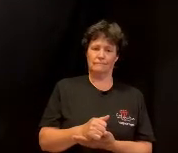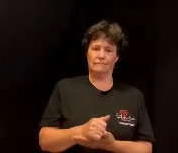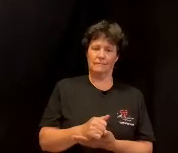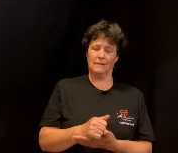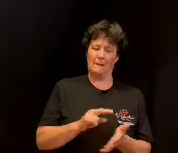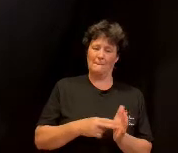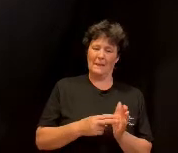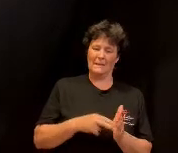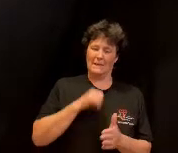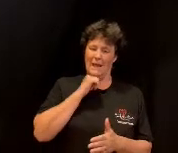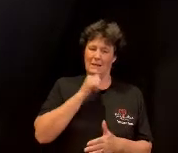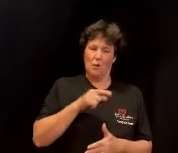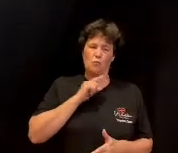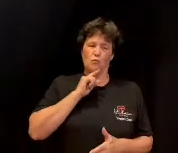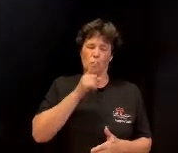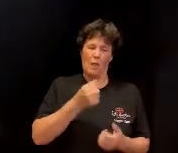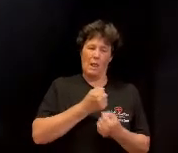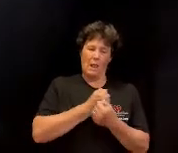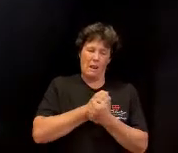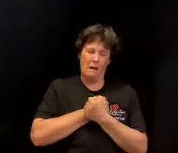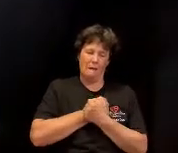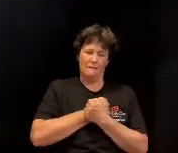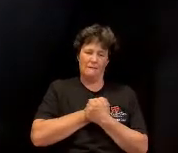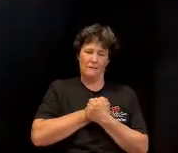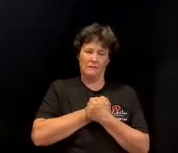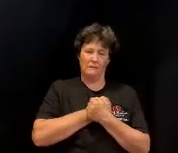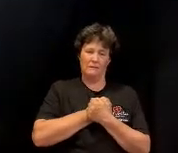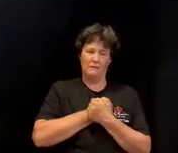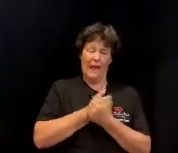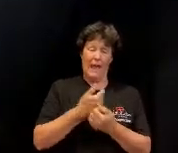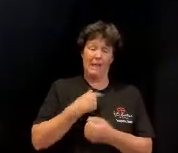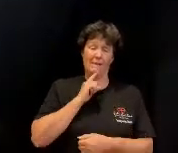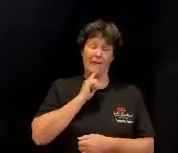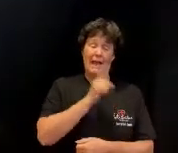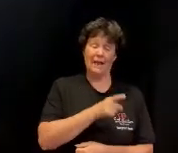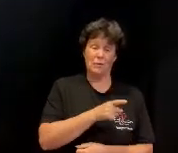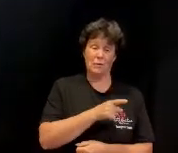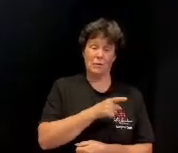them. If I had the answer, why wouldn't I give it?